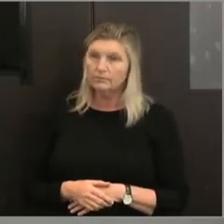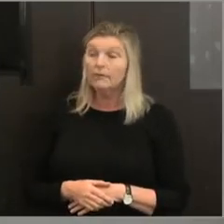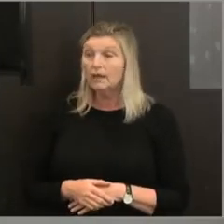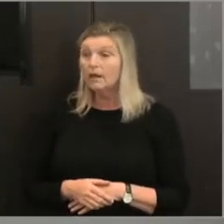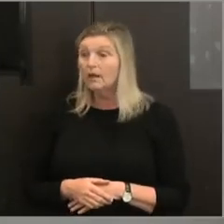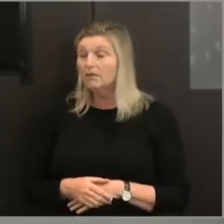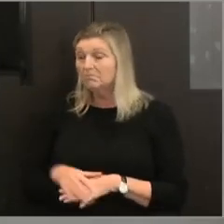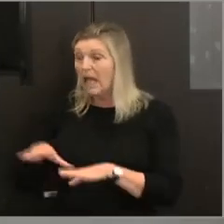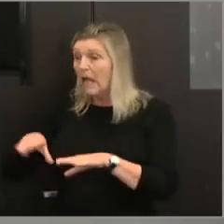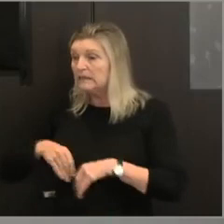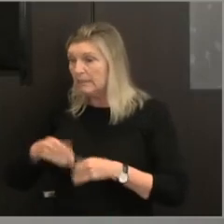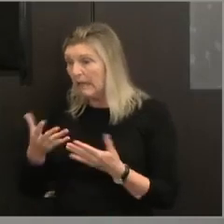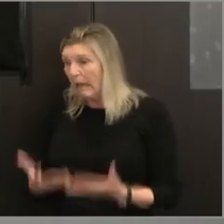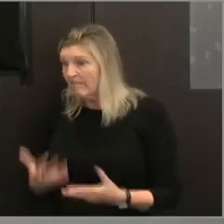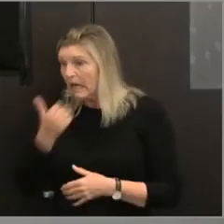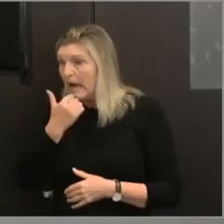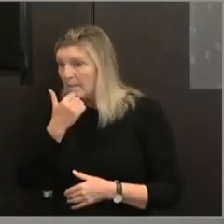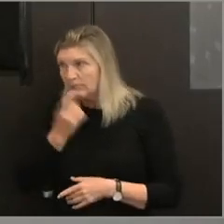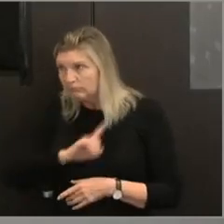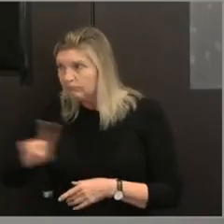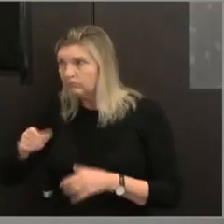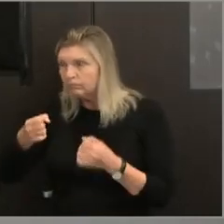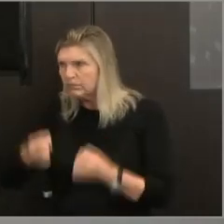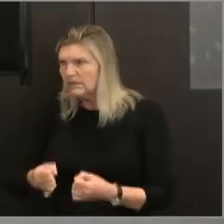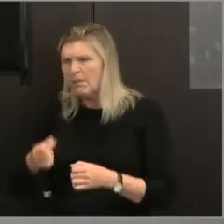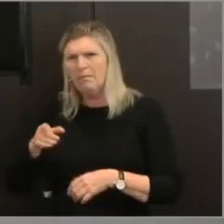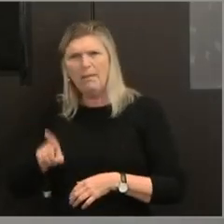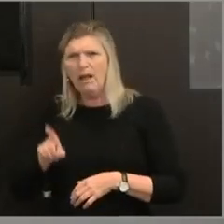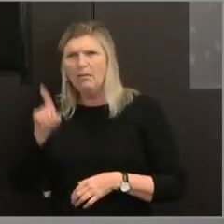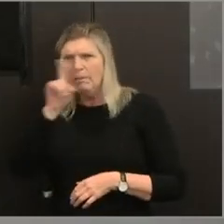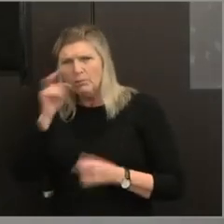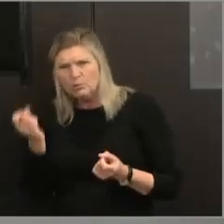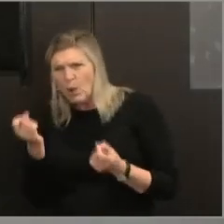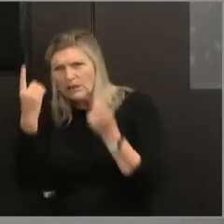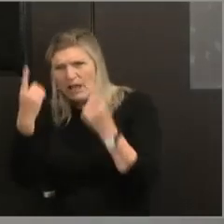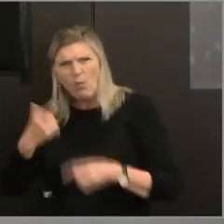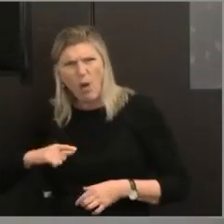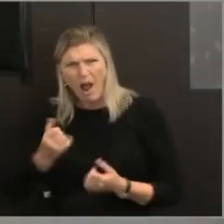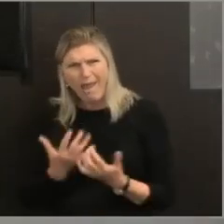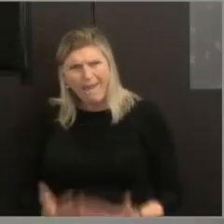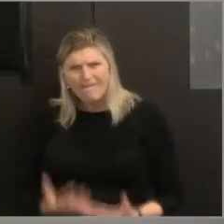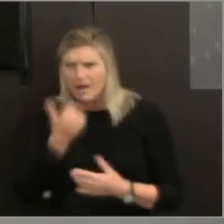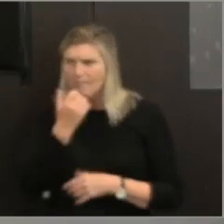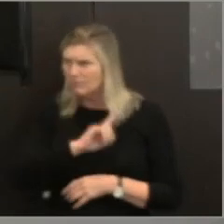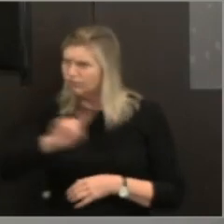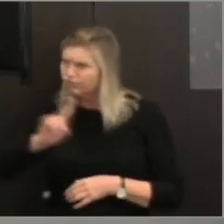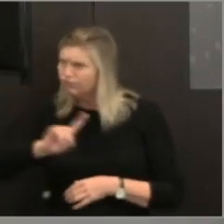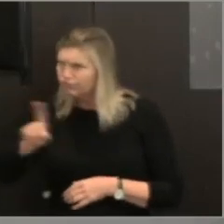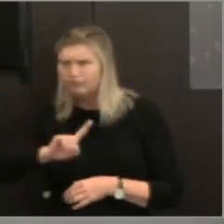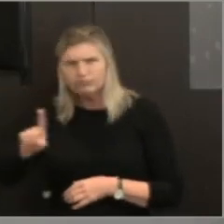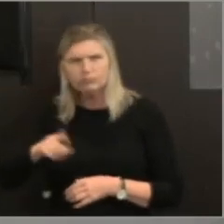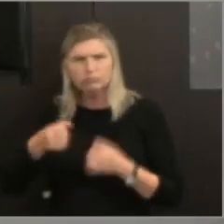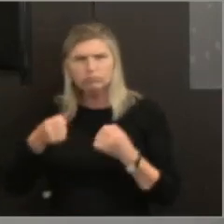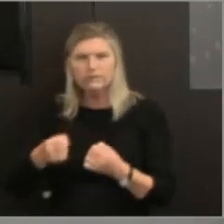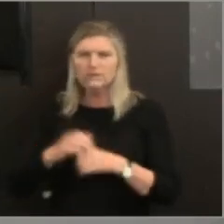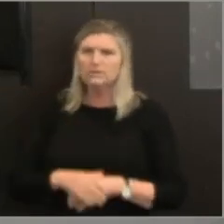known, there seems less understanding about why Māori are so overrepresented. Some